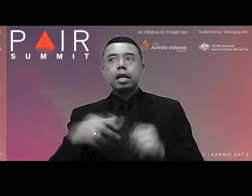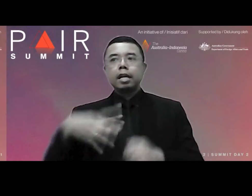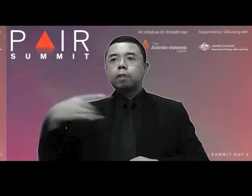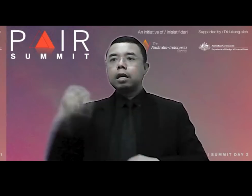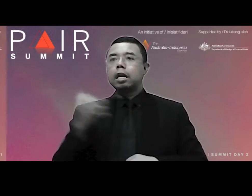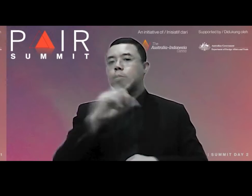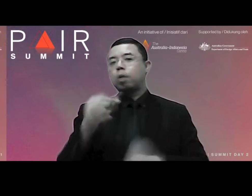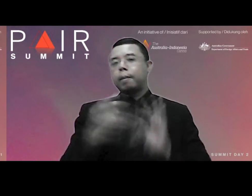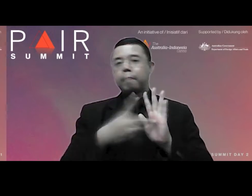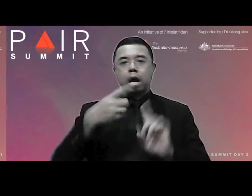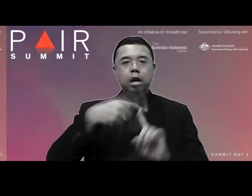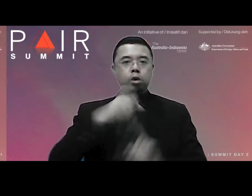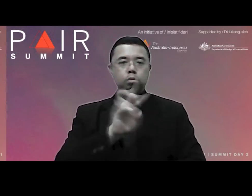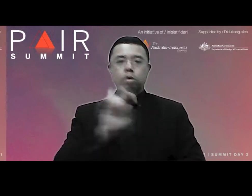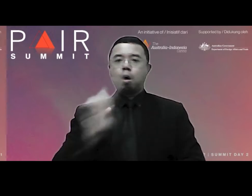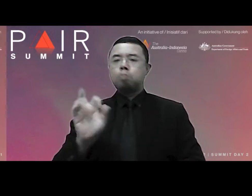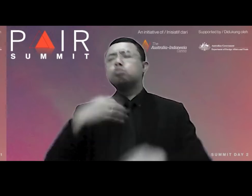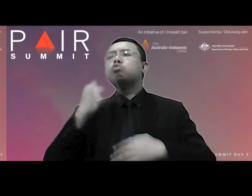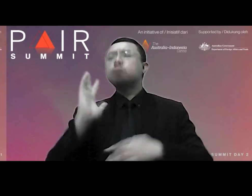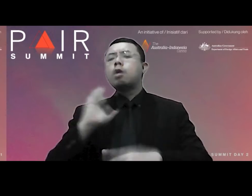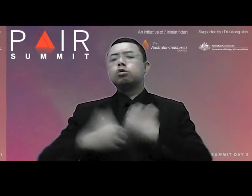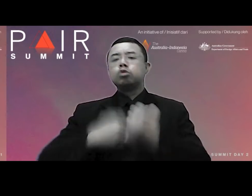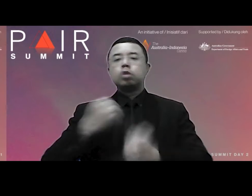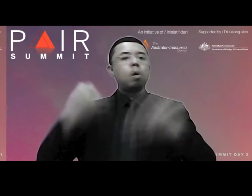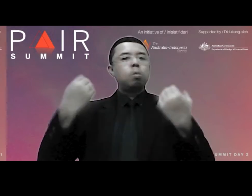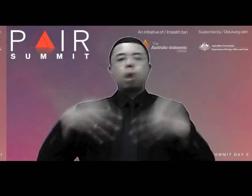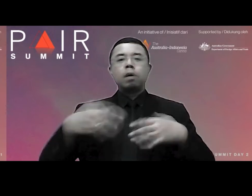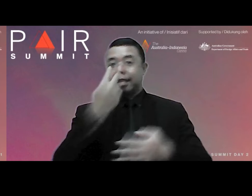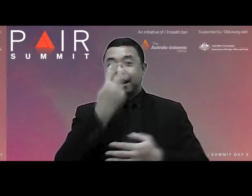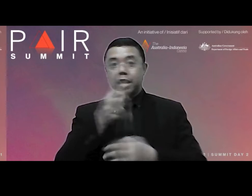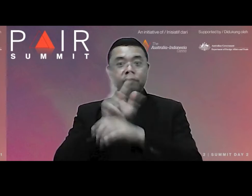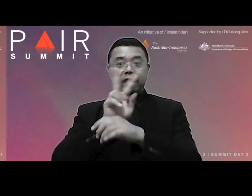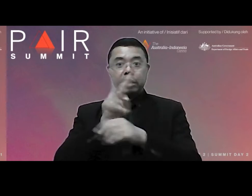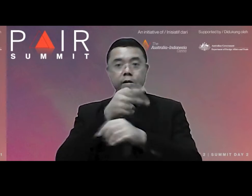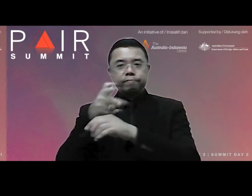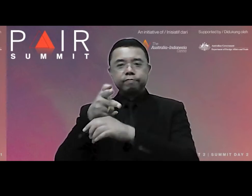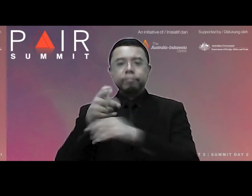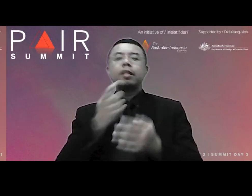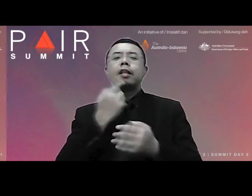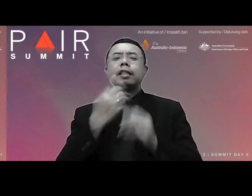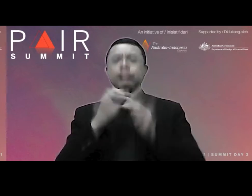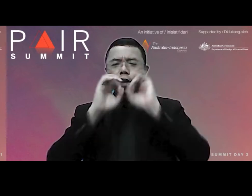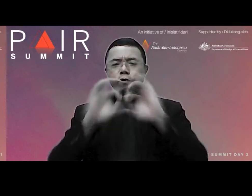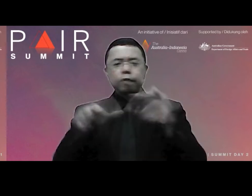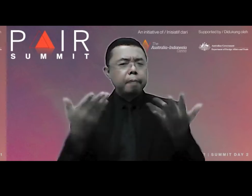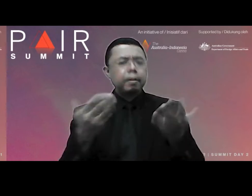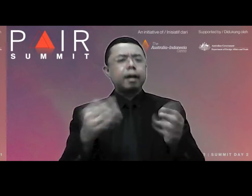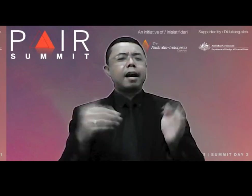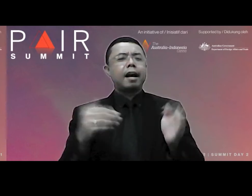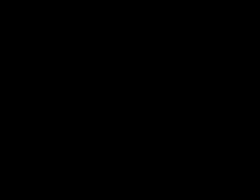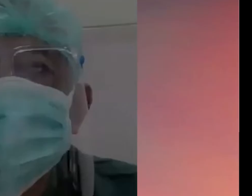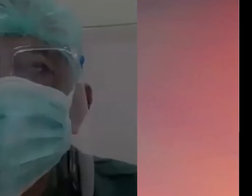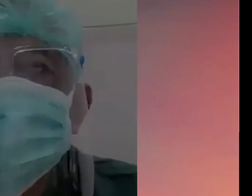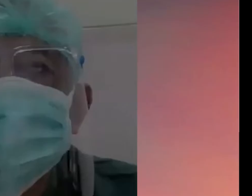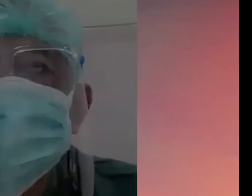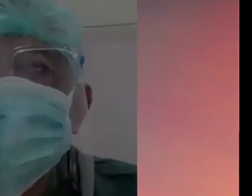and this short video is going to give you an idea of some of the things he was facing every day. I'll just let you have a listen and a watch.